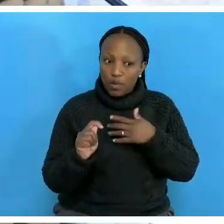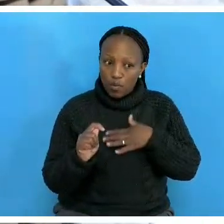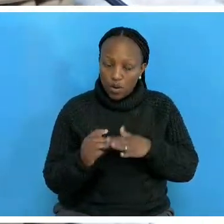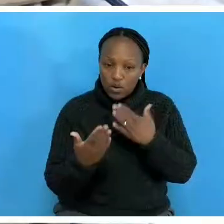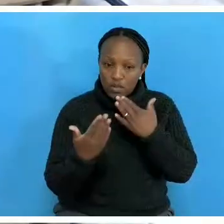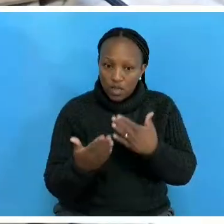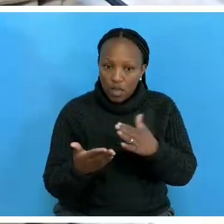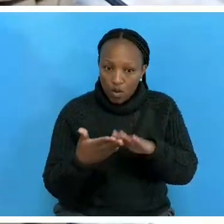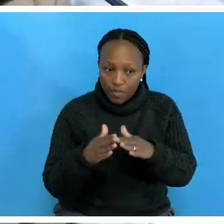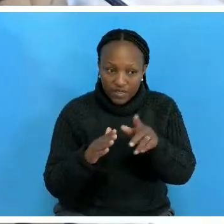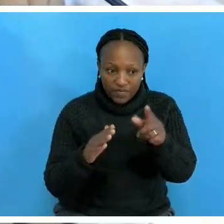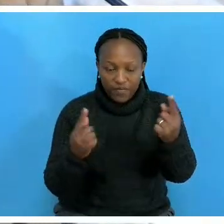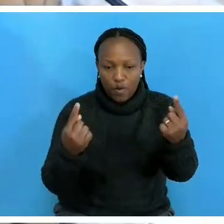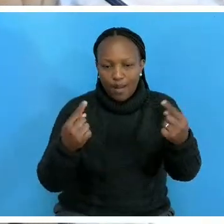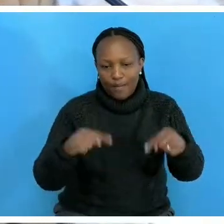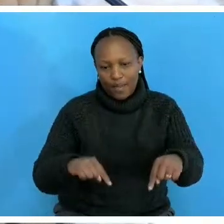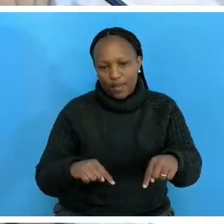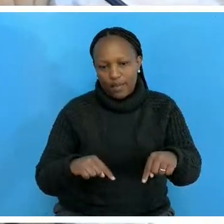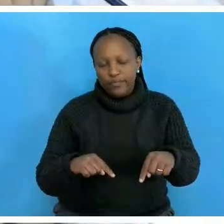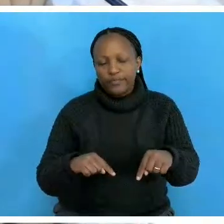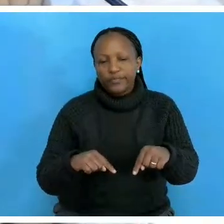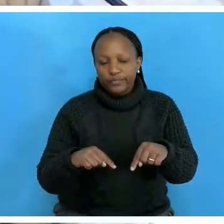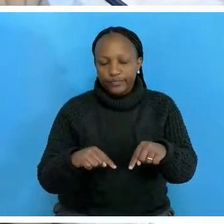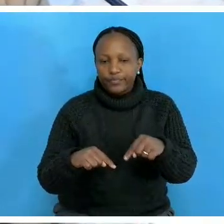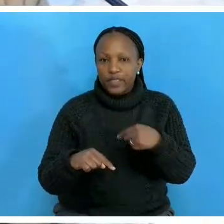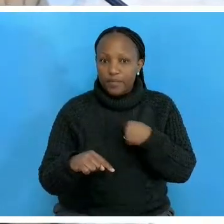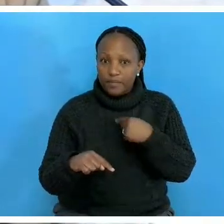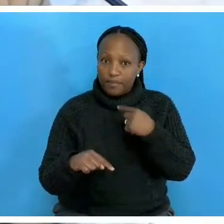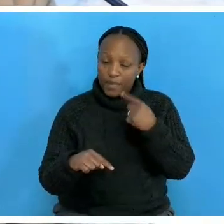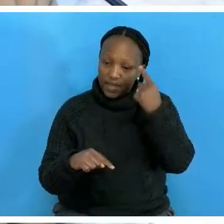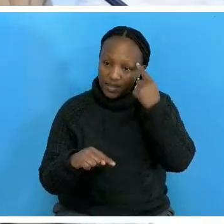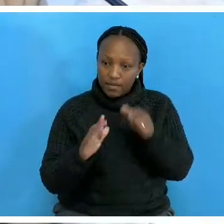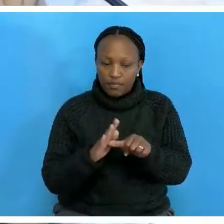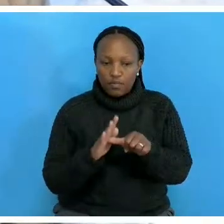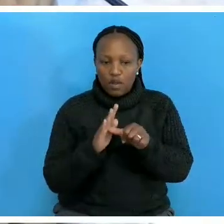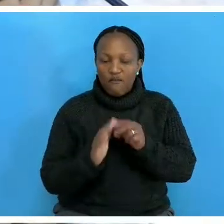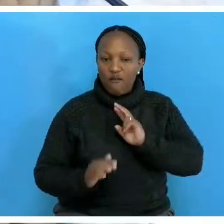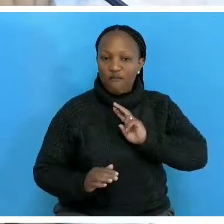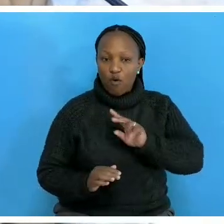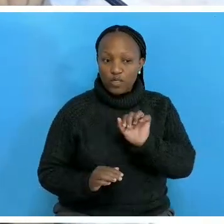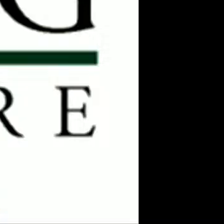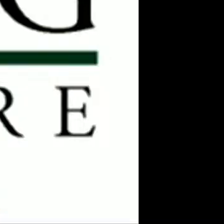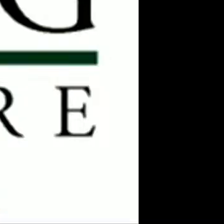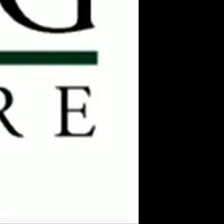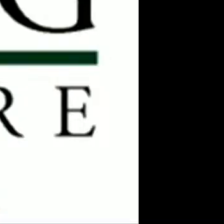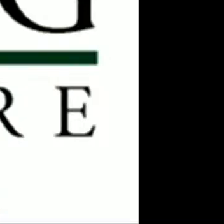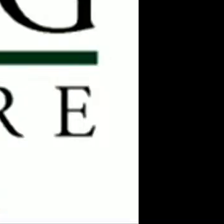coming out. Yes. I think it's very important that you make your voices heard